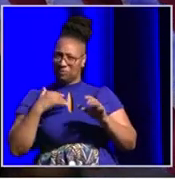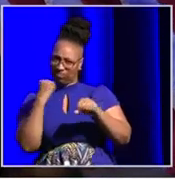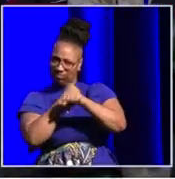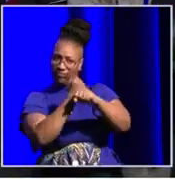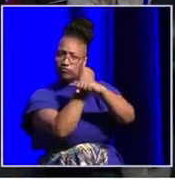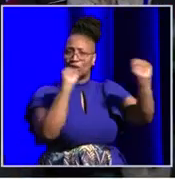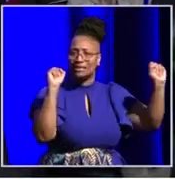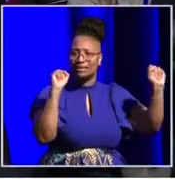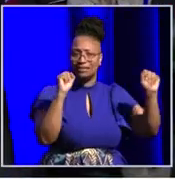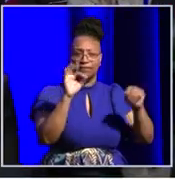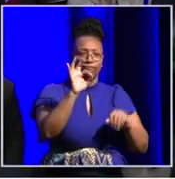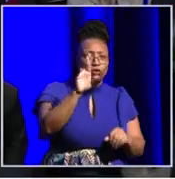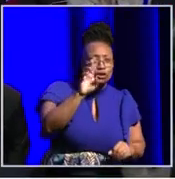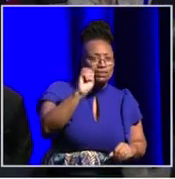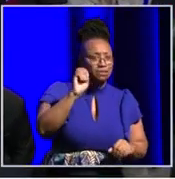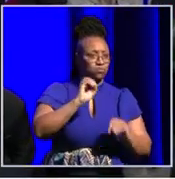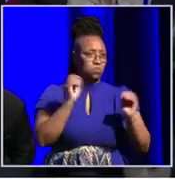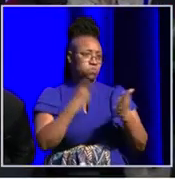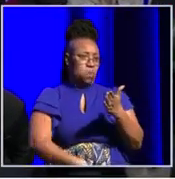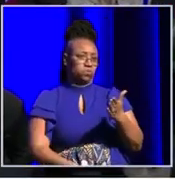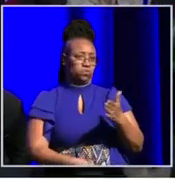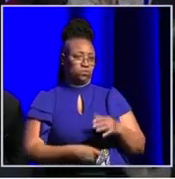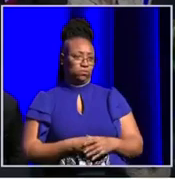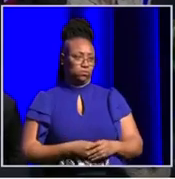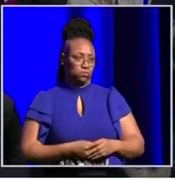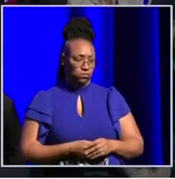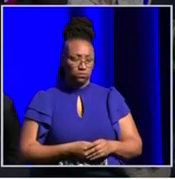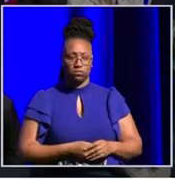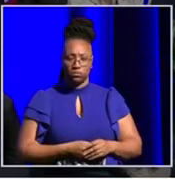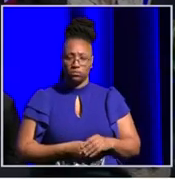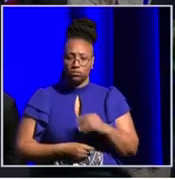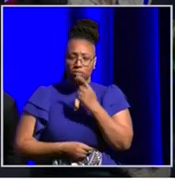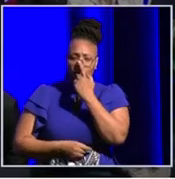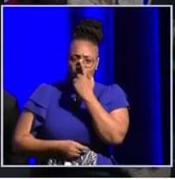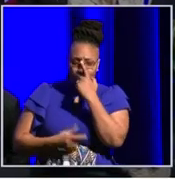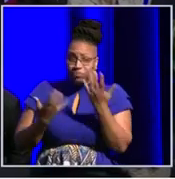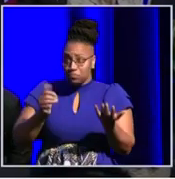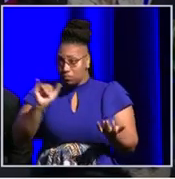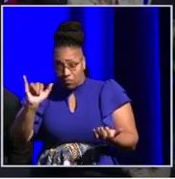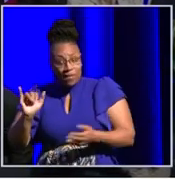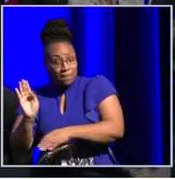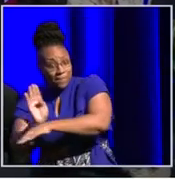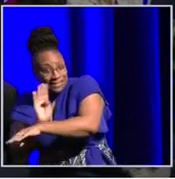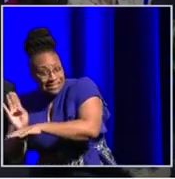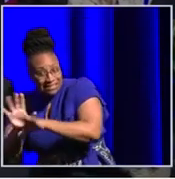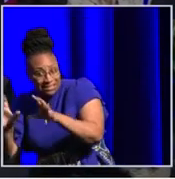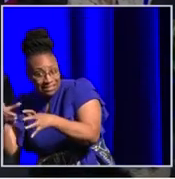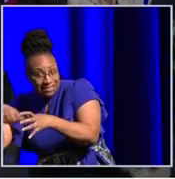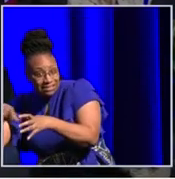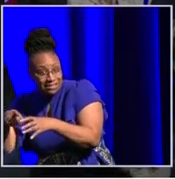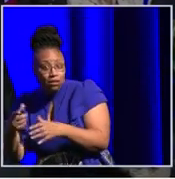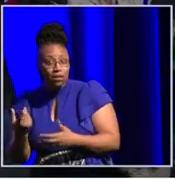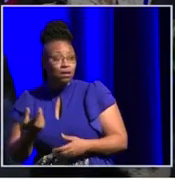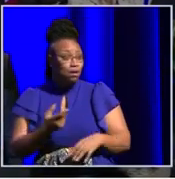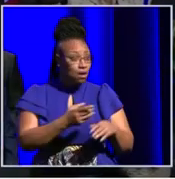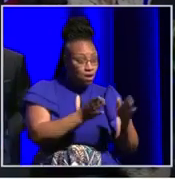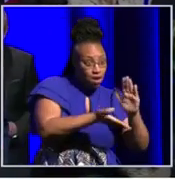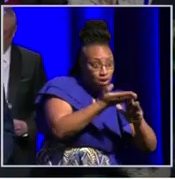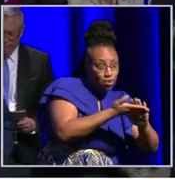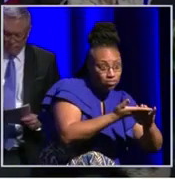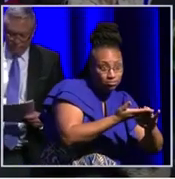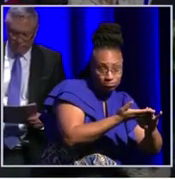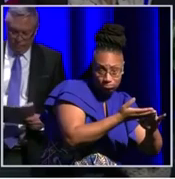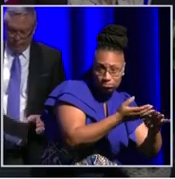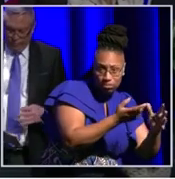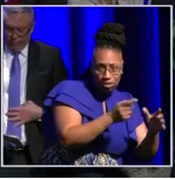There's a reason that riders are excited, DC businesses are excited, bus operators are excited. They see a win-win-win that's possible when we do big things together